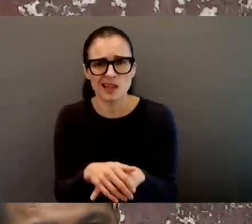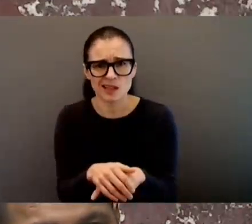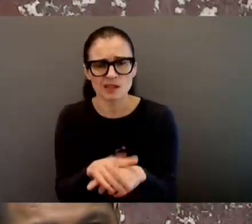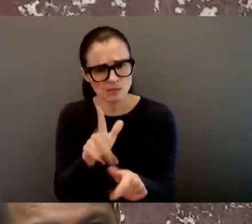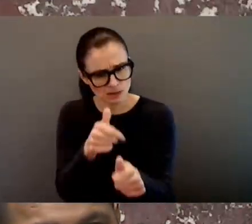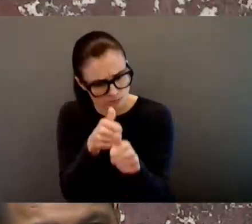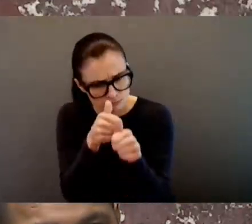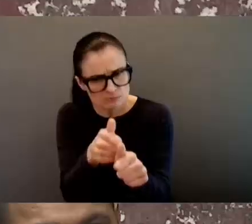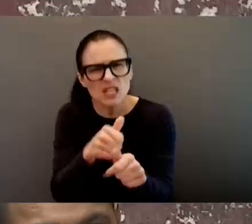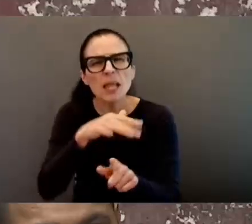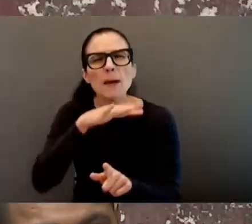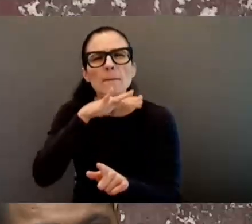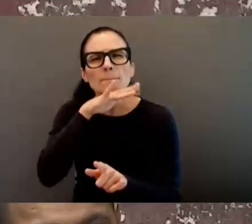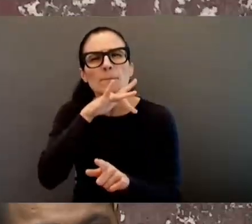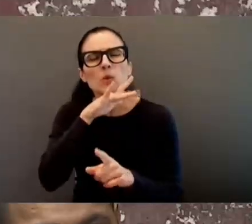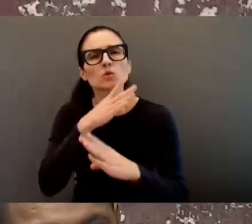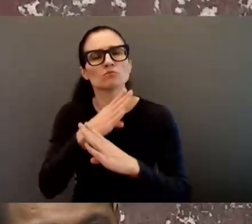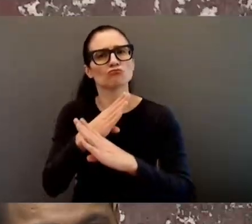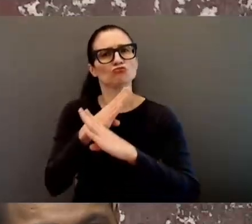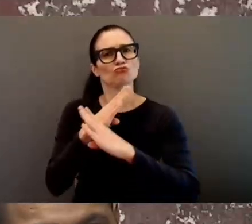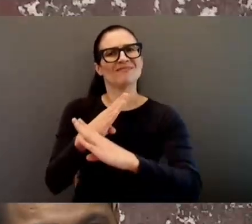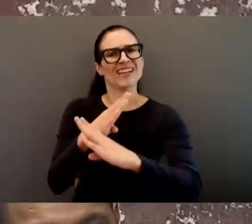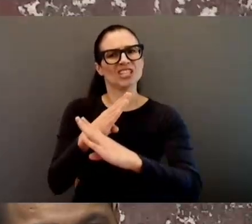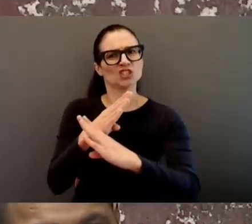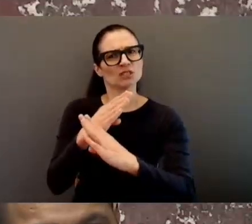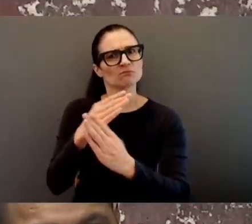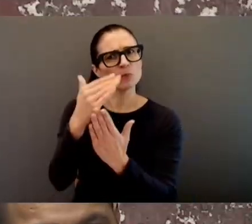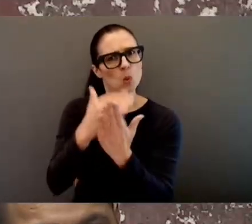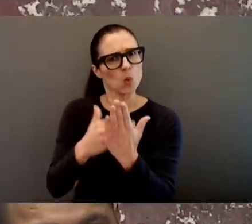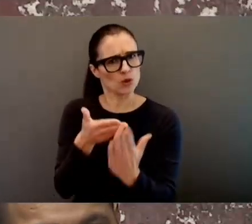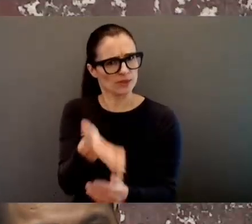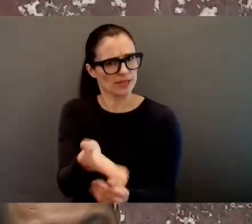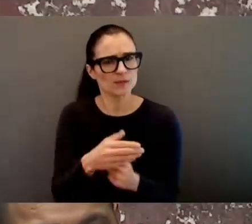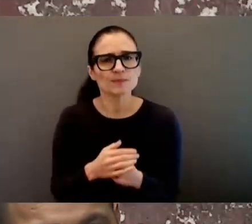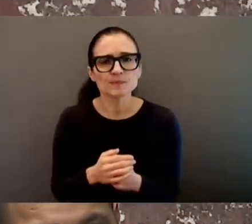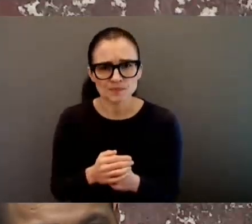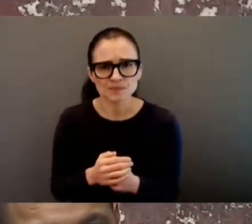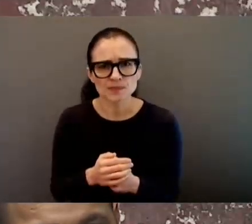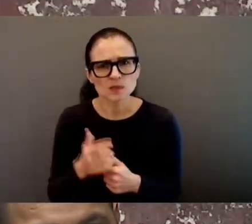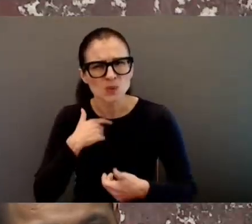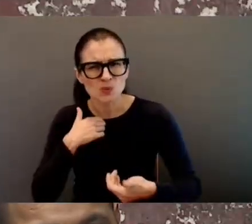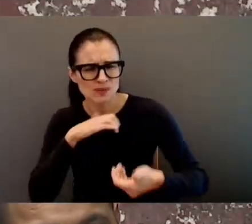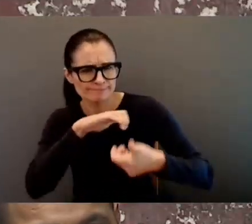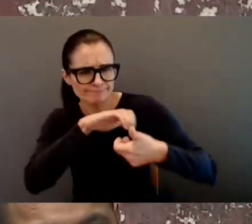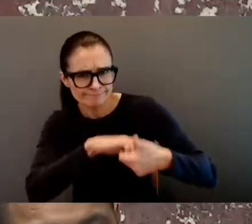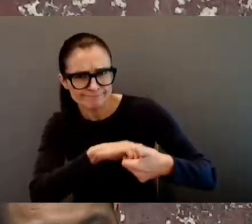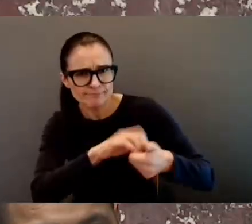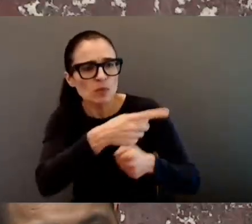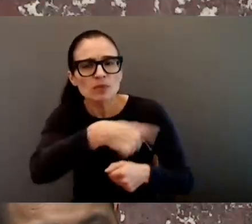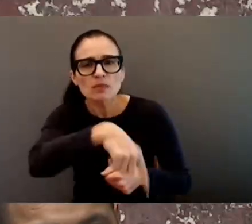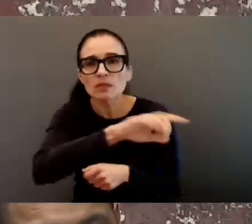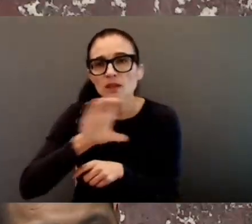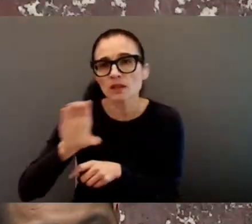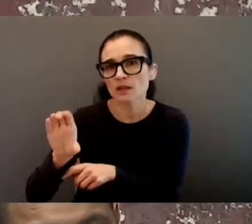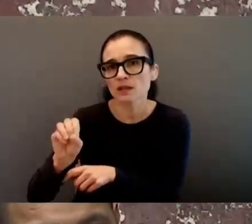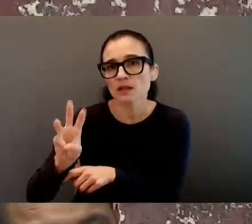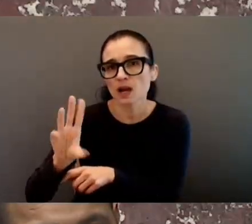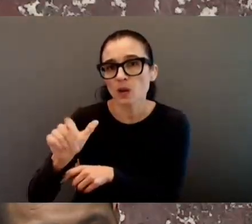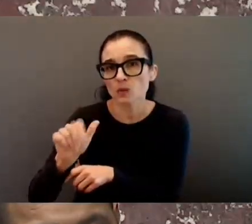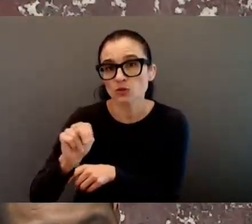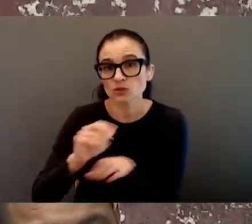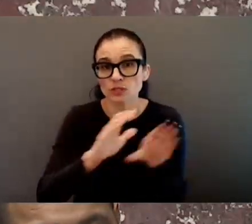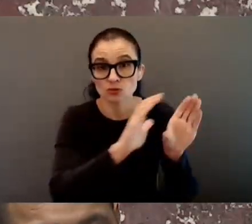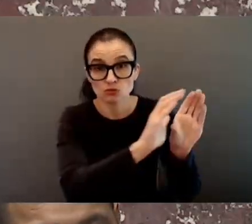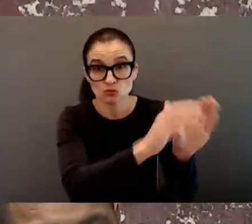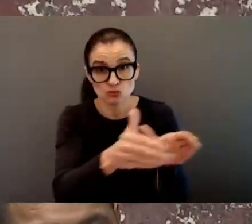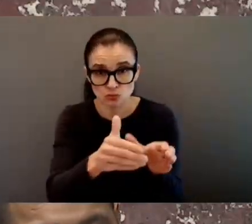We believe in working together with the Cowichan tribes in working on the pollution abatement order and